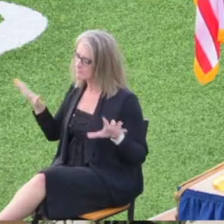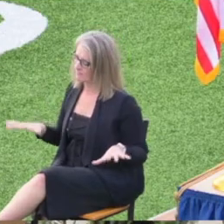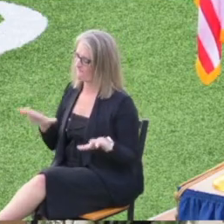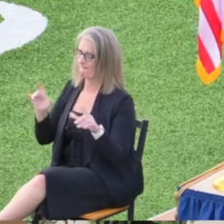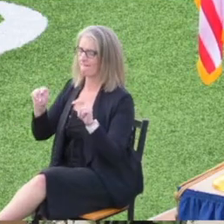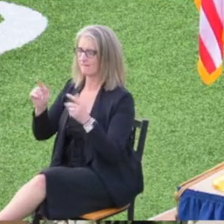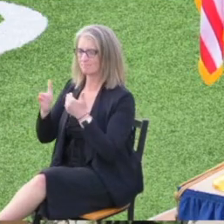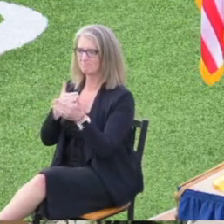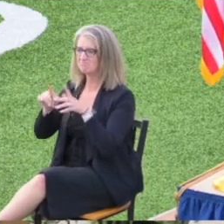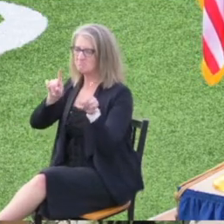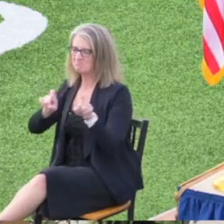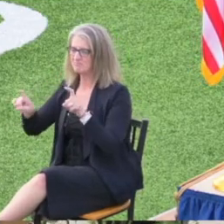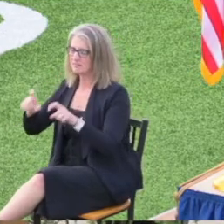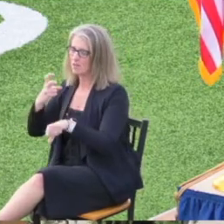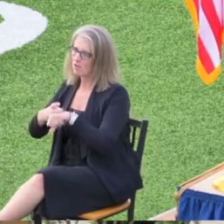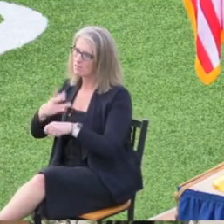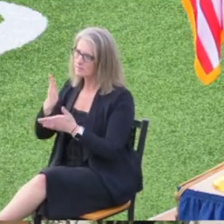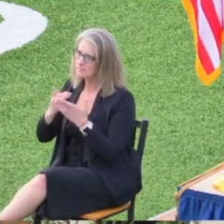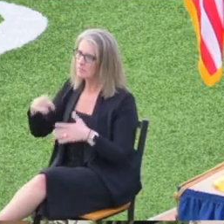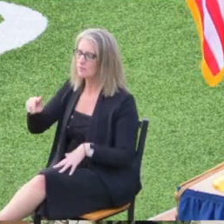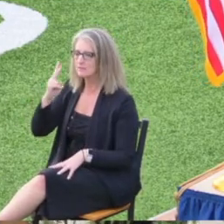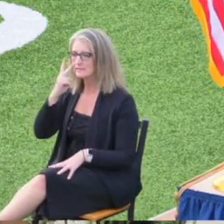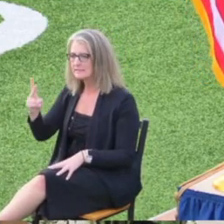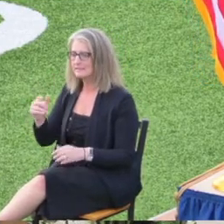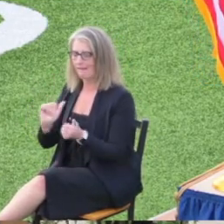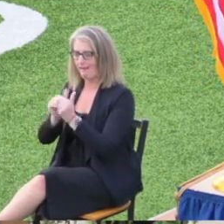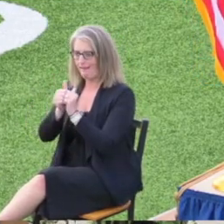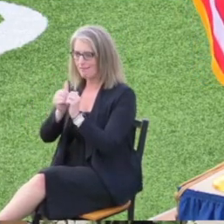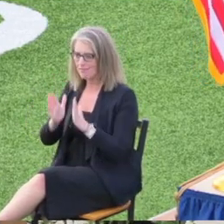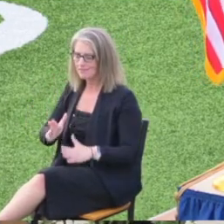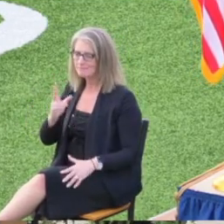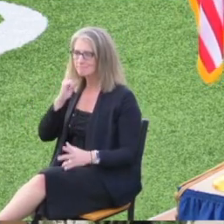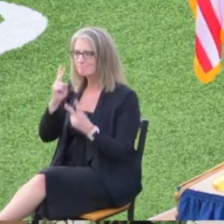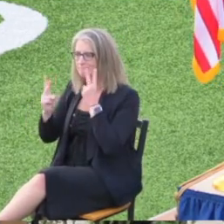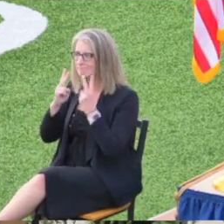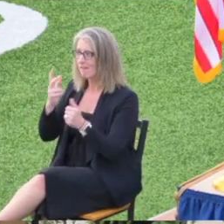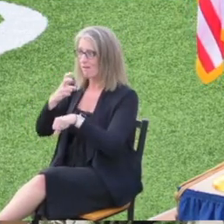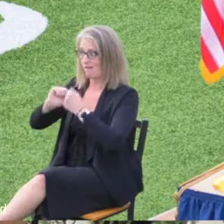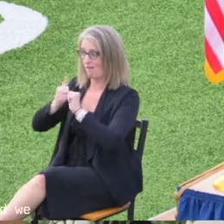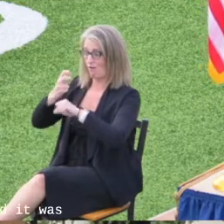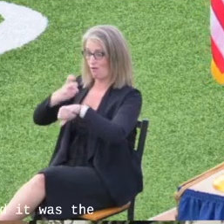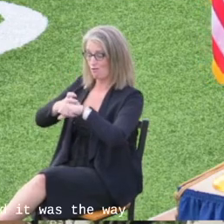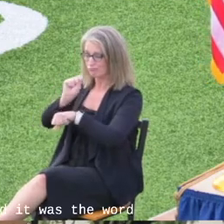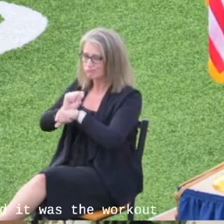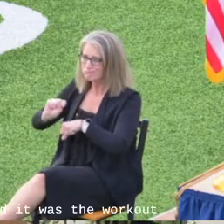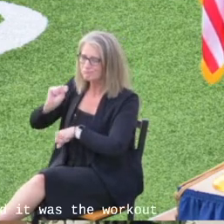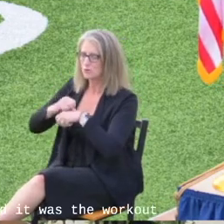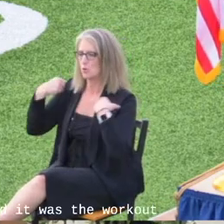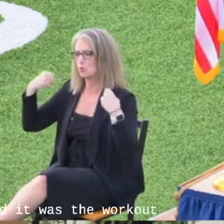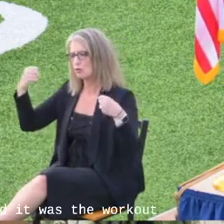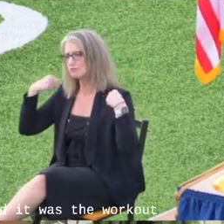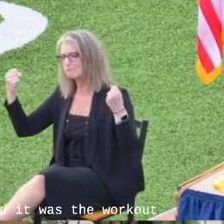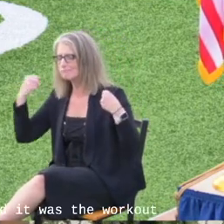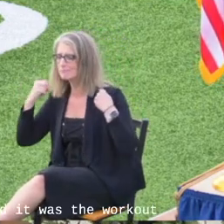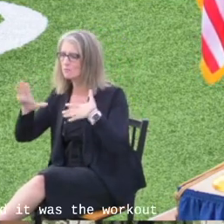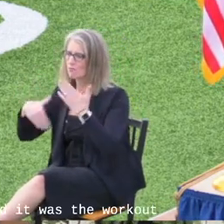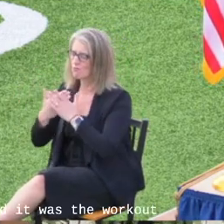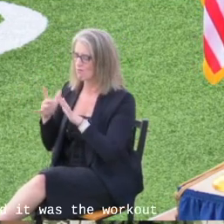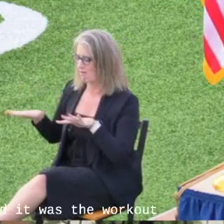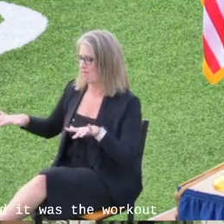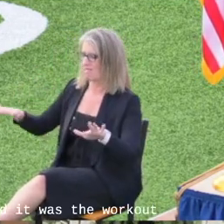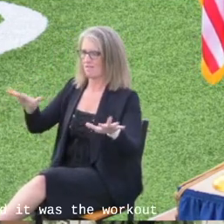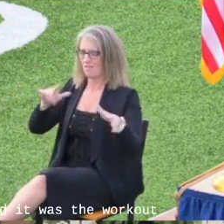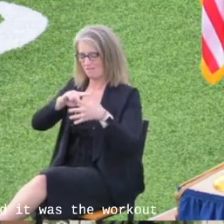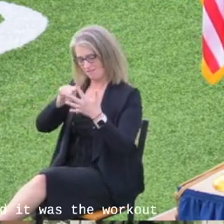hard the test was. Come on, some of y'all, I see athletes in here. Despite how hard it was, the workouts, all those